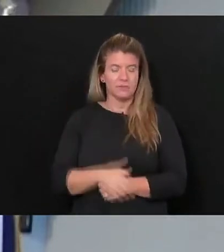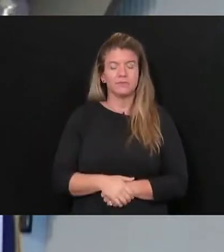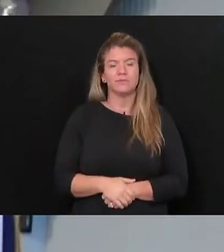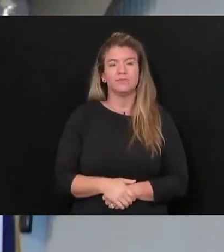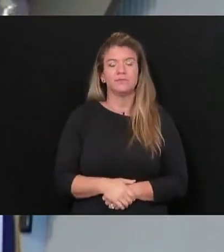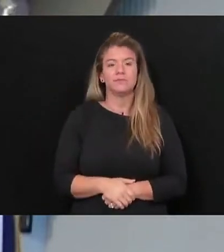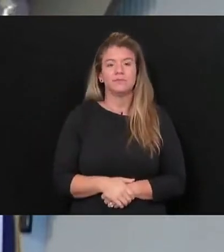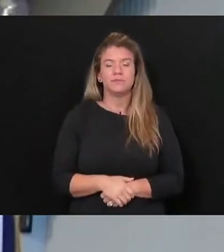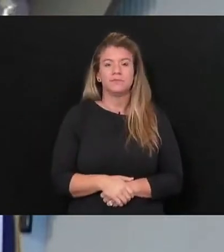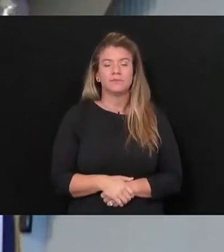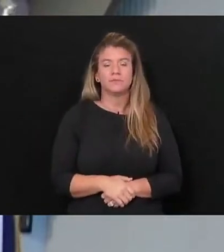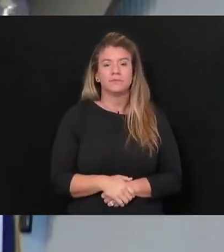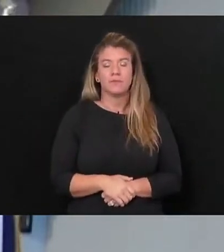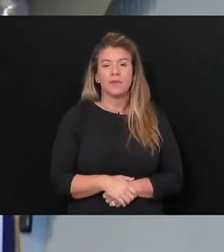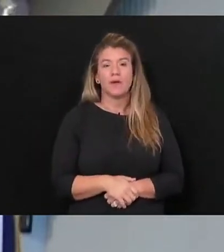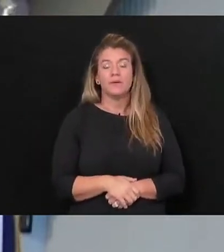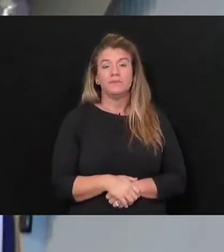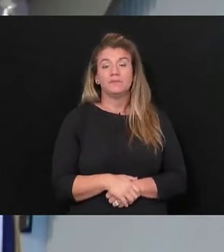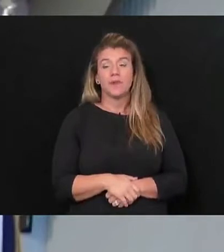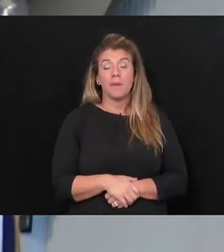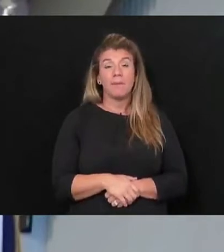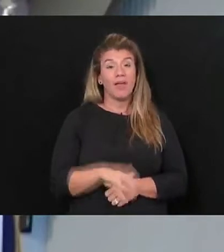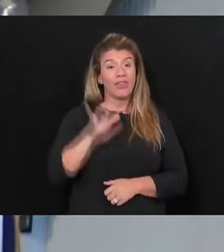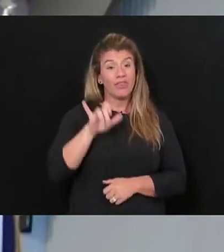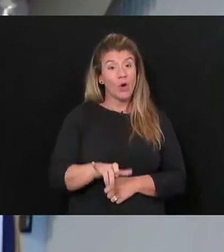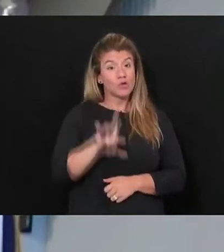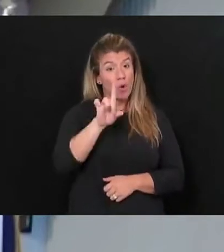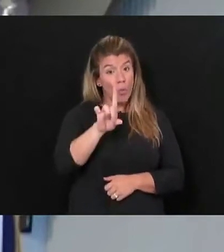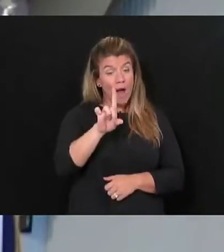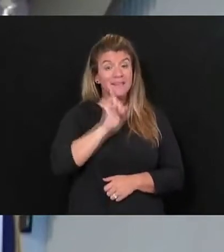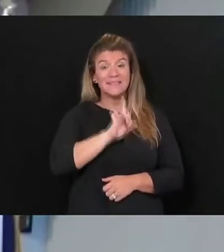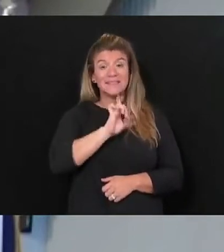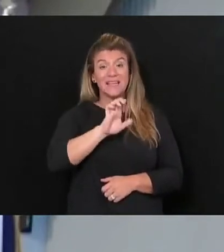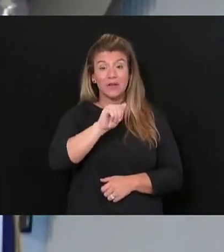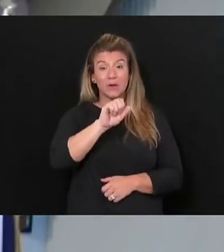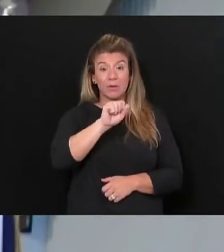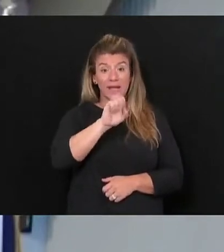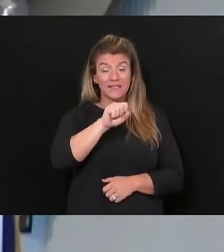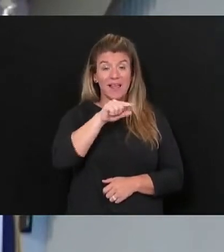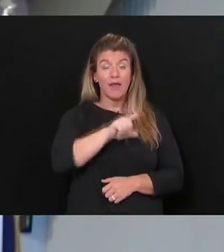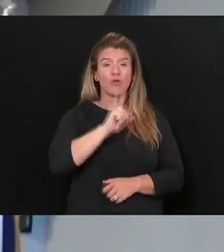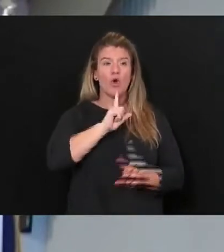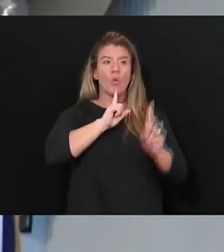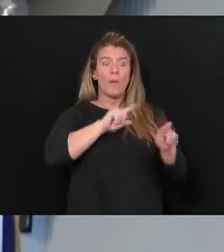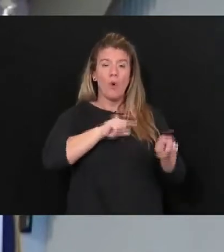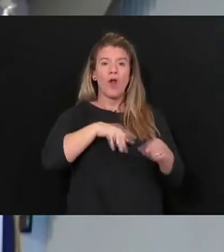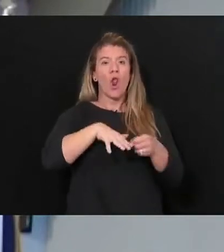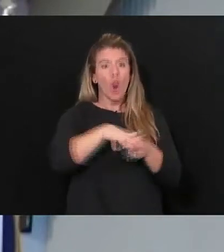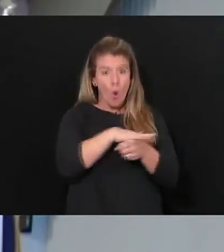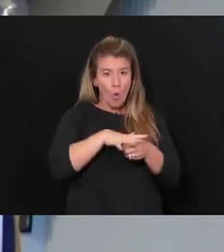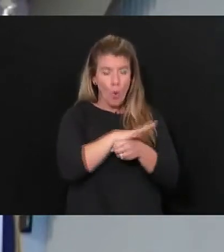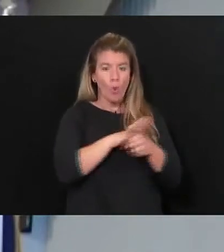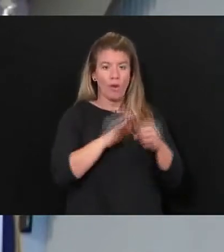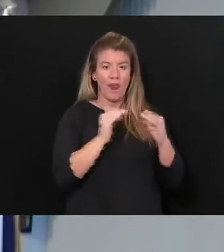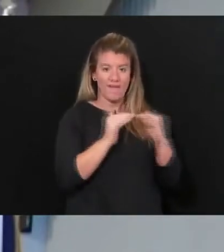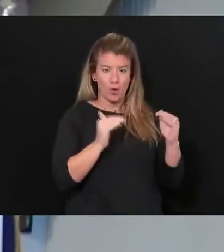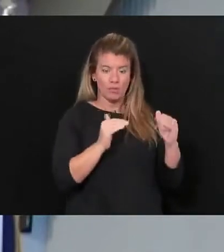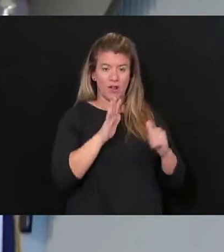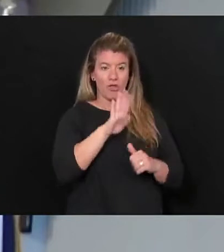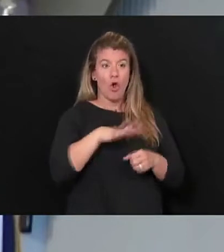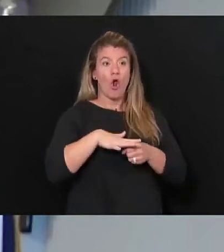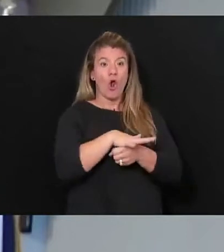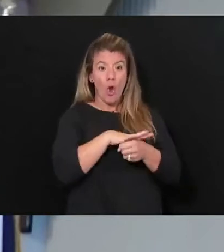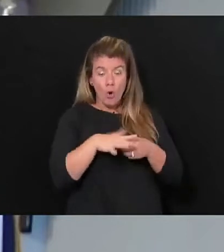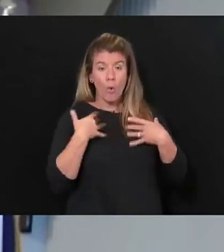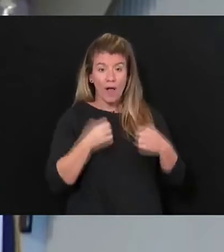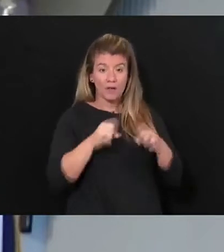the cases, as we mentioned, those are single cases. Those are being reported on a local level by the department locally to the school